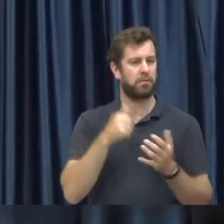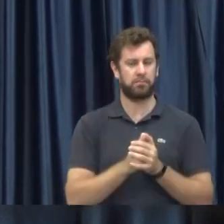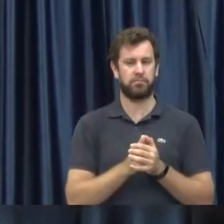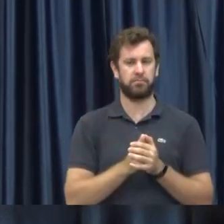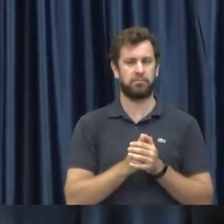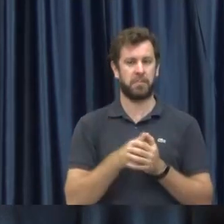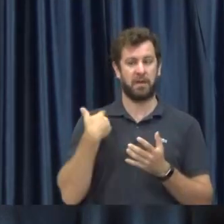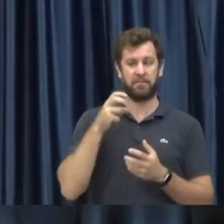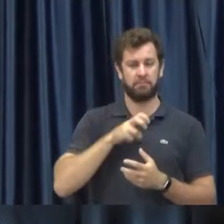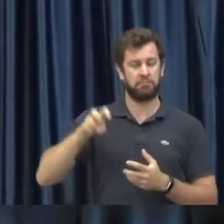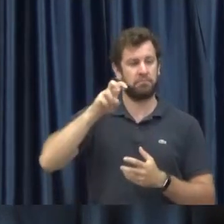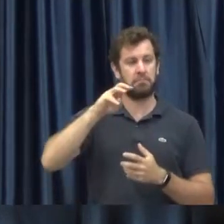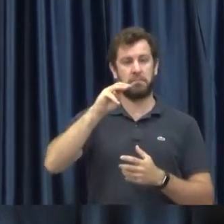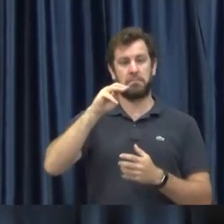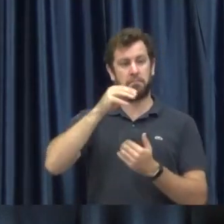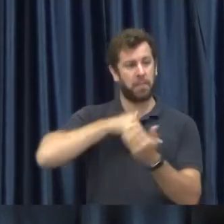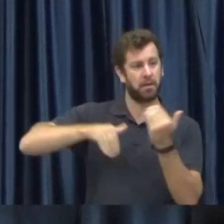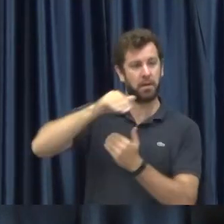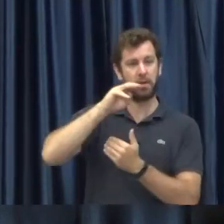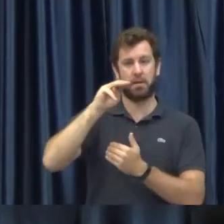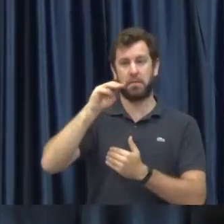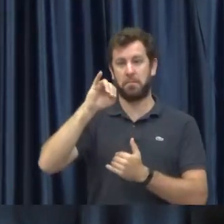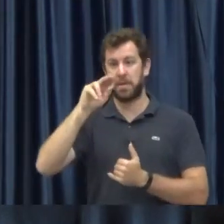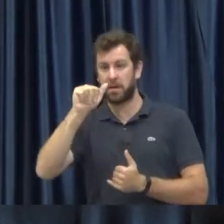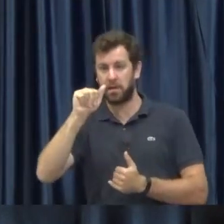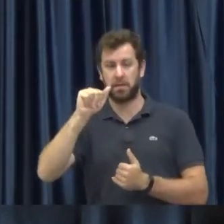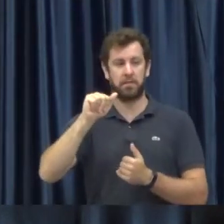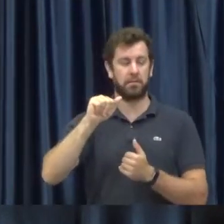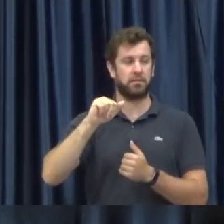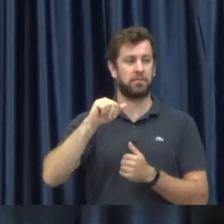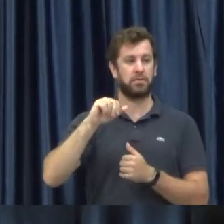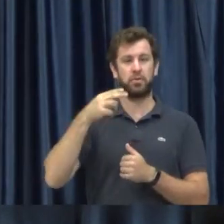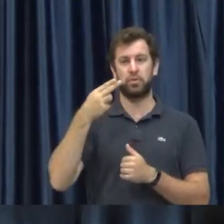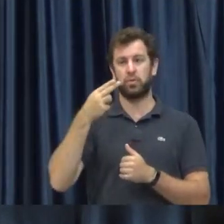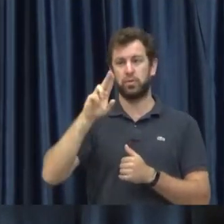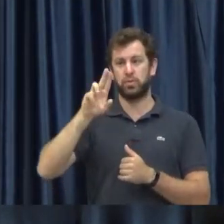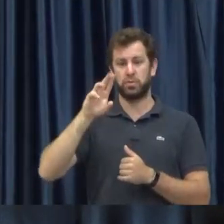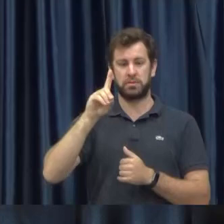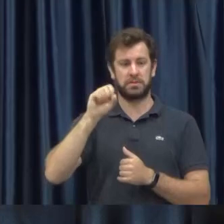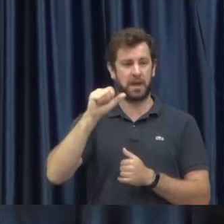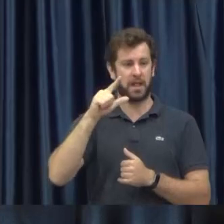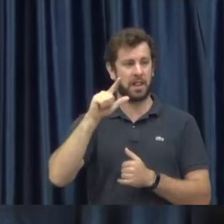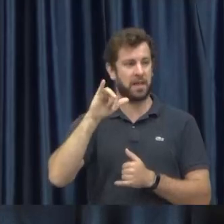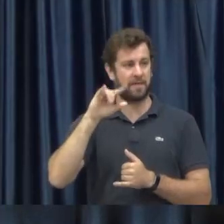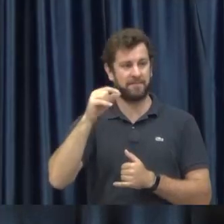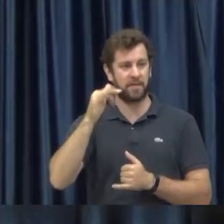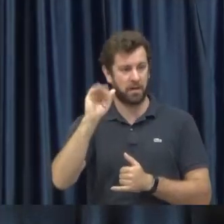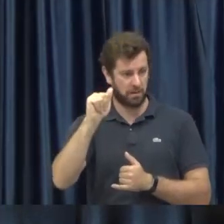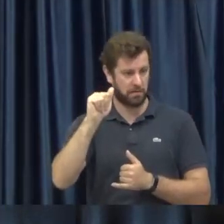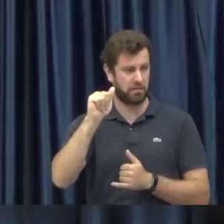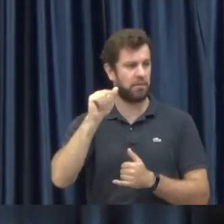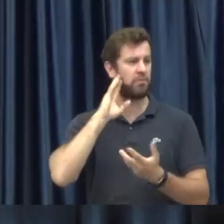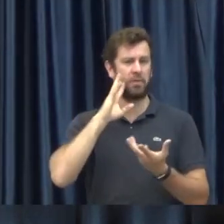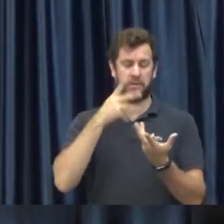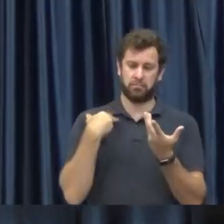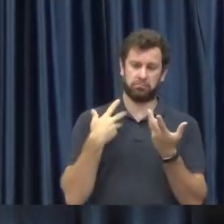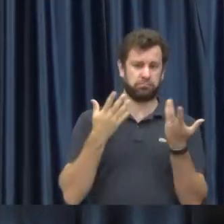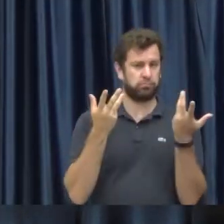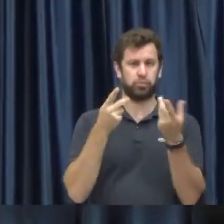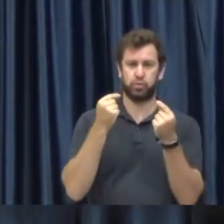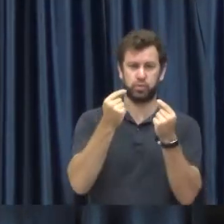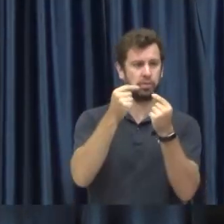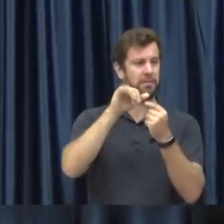Mina, in Arafah, Muzdalifah. They are performing the rites of the Hajj. We